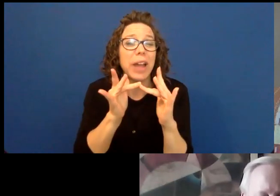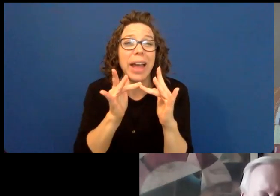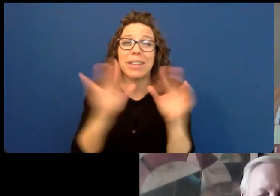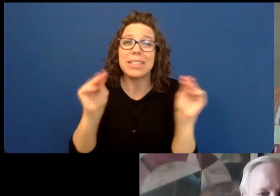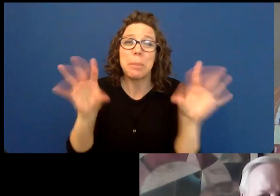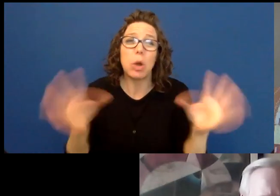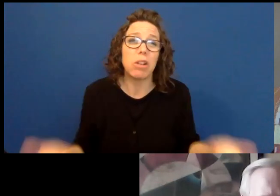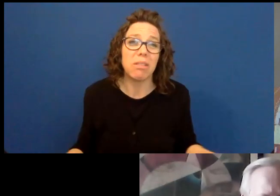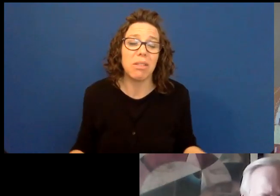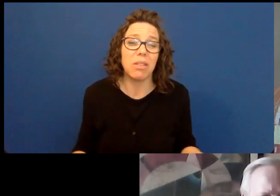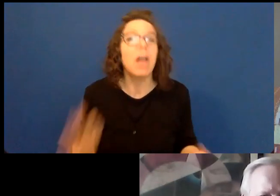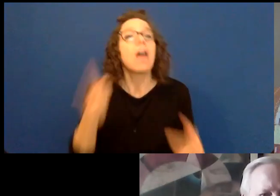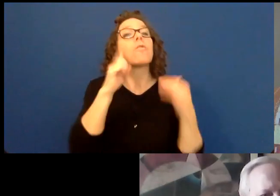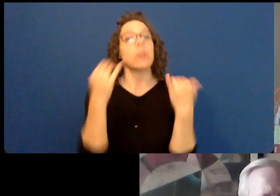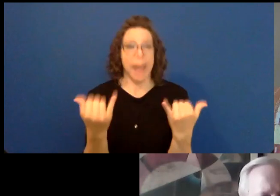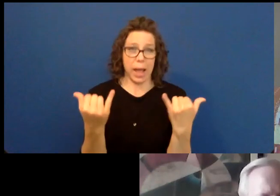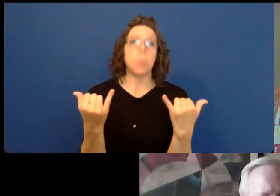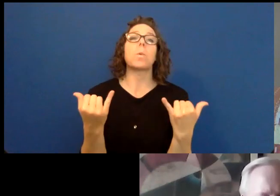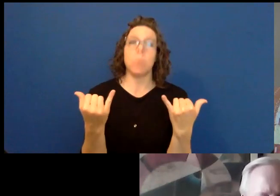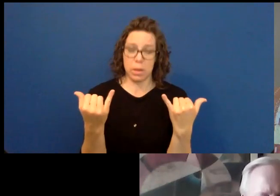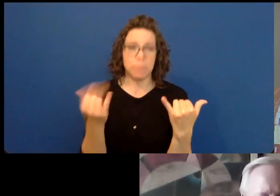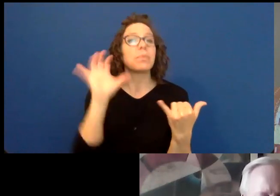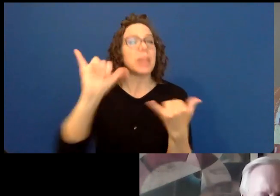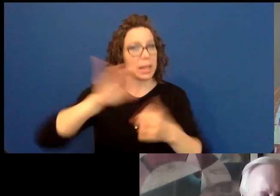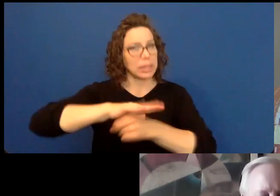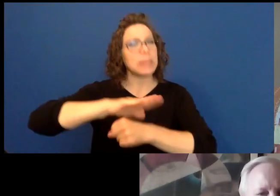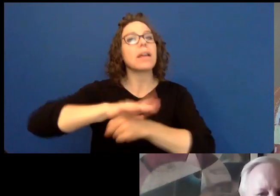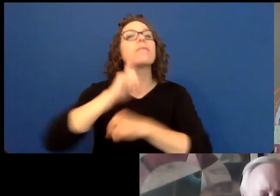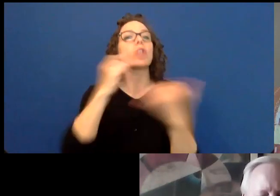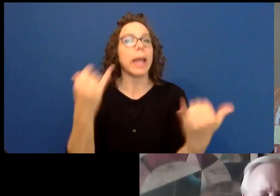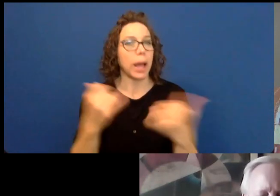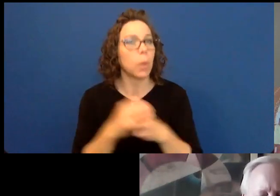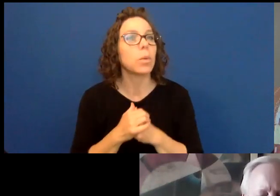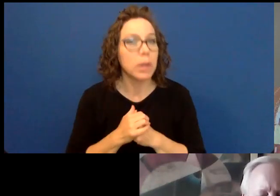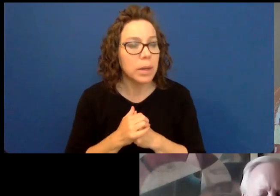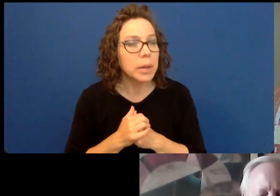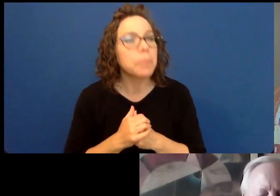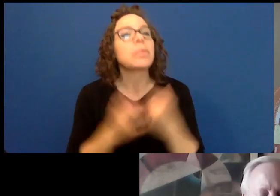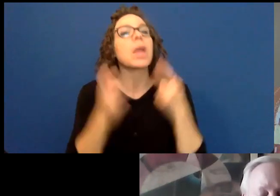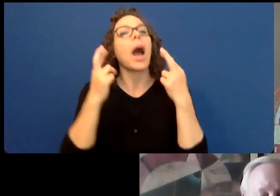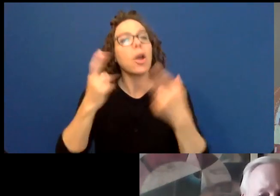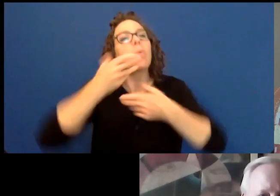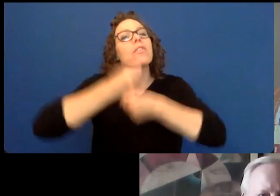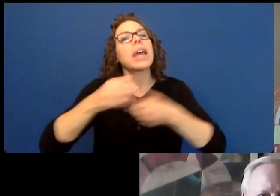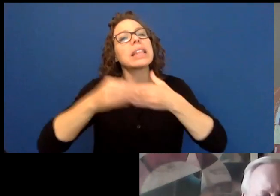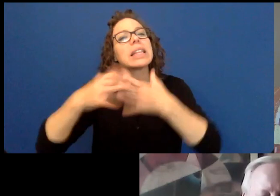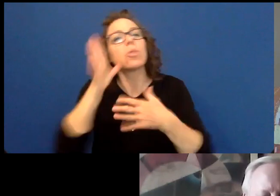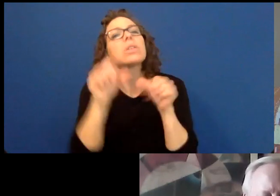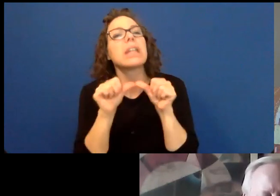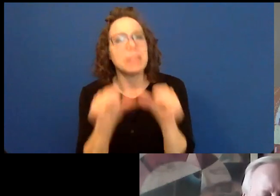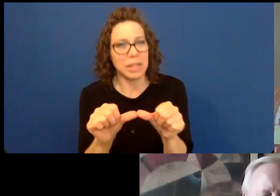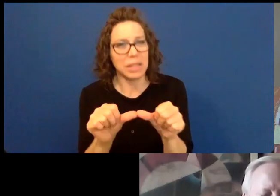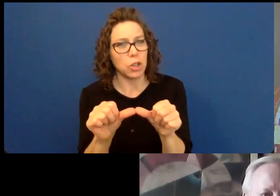internet. For now, it is enough. I hope that our faith leaders will continue